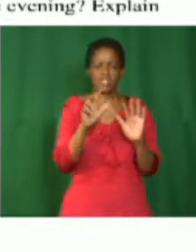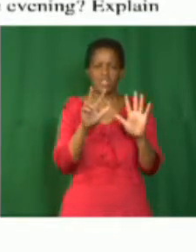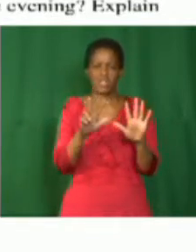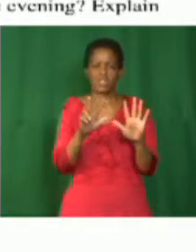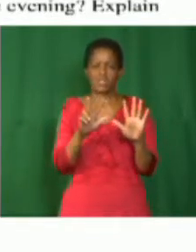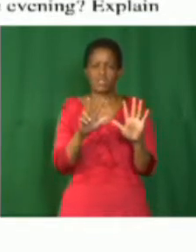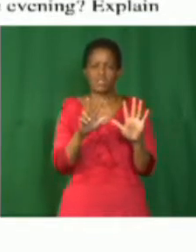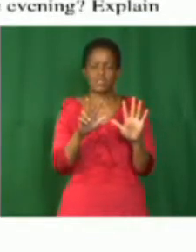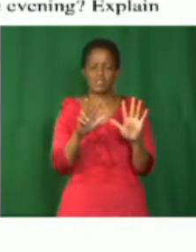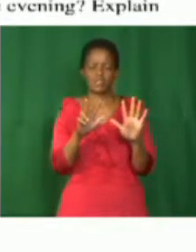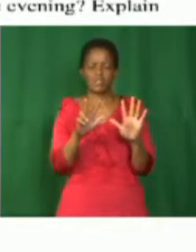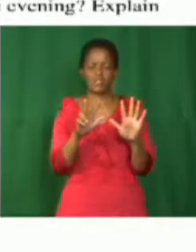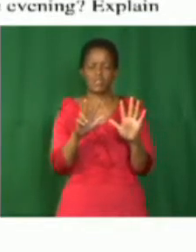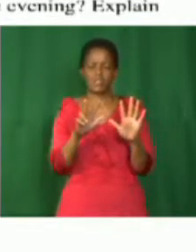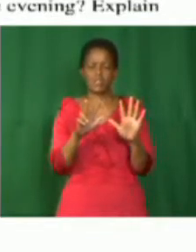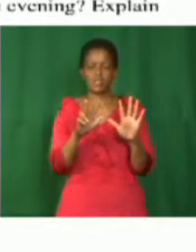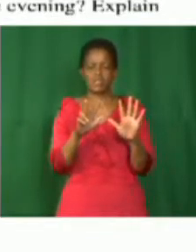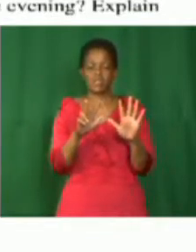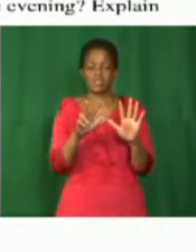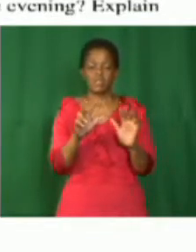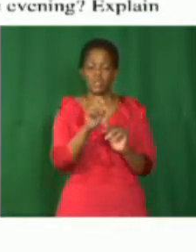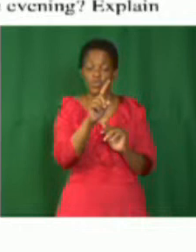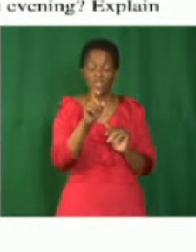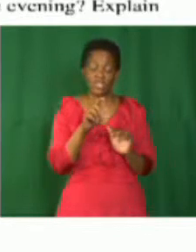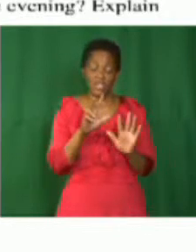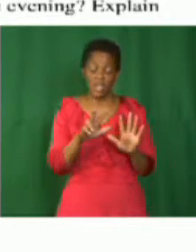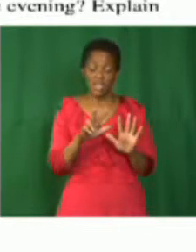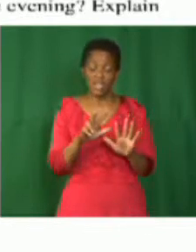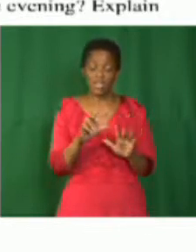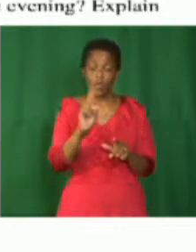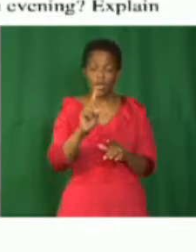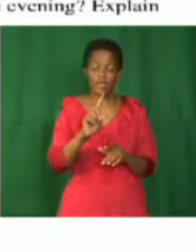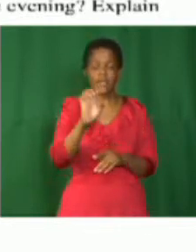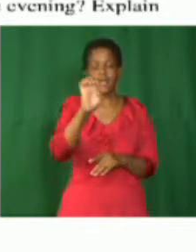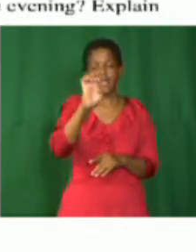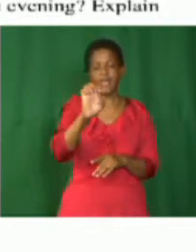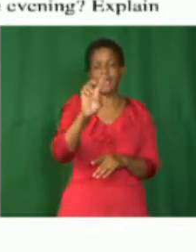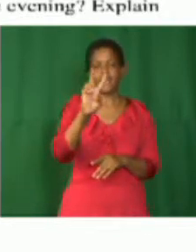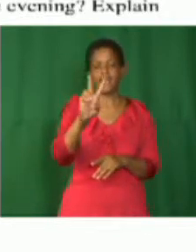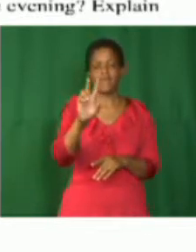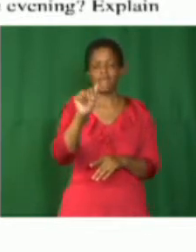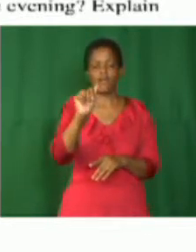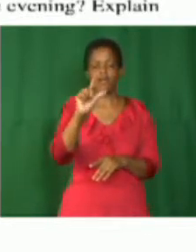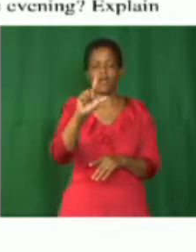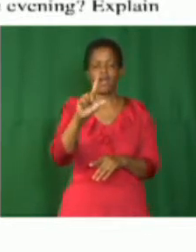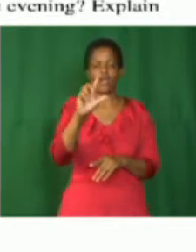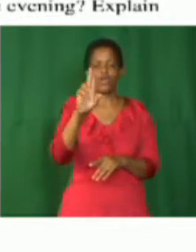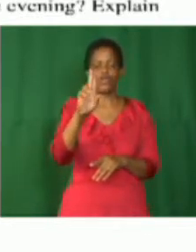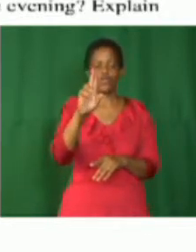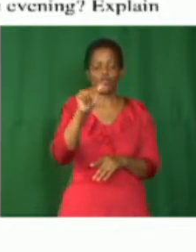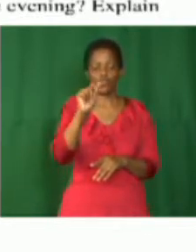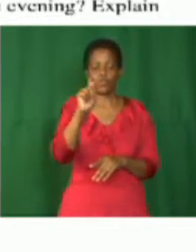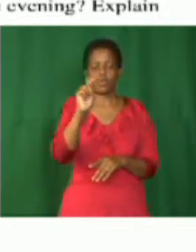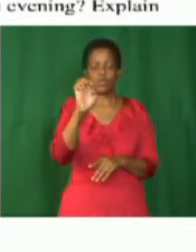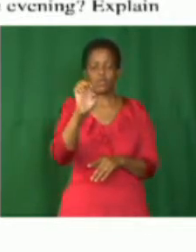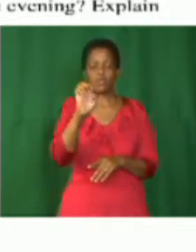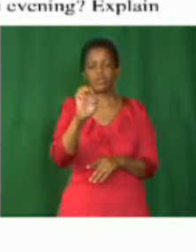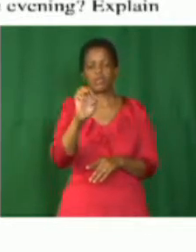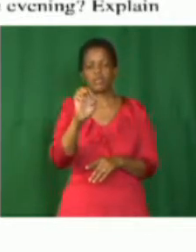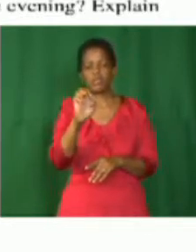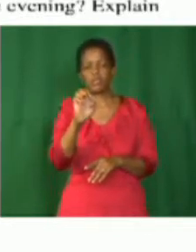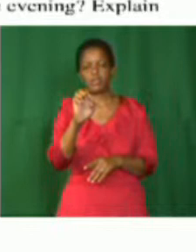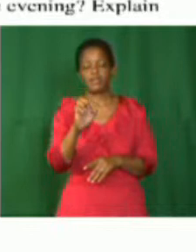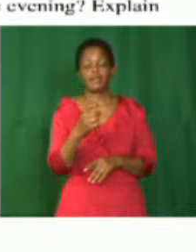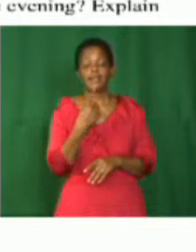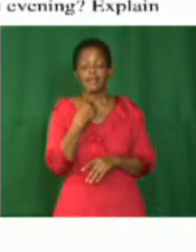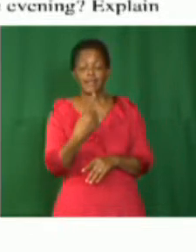is an evaluative question, because here you are expected to give your own opinion. Let us read the